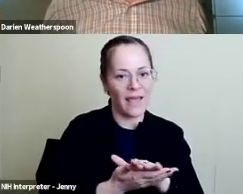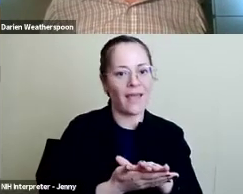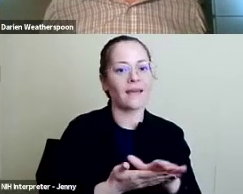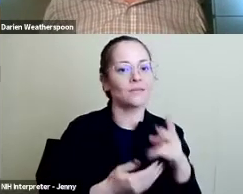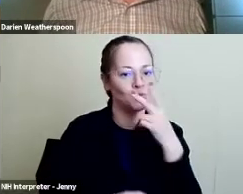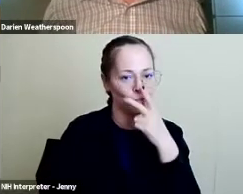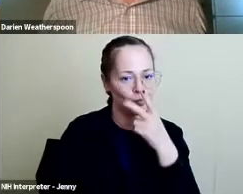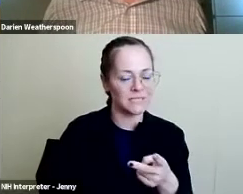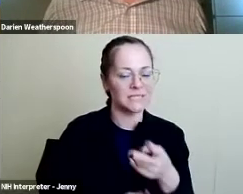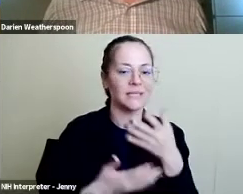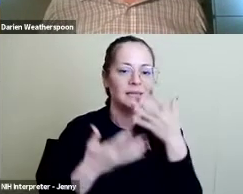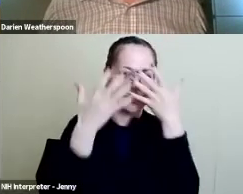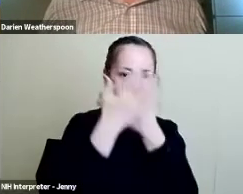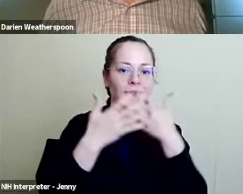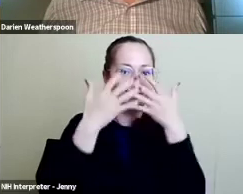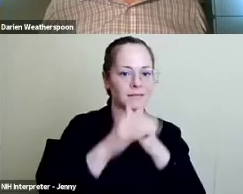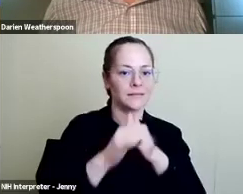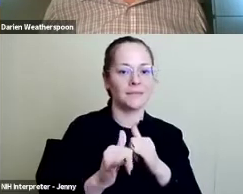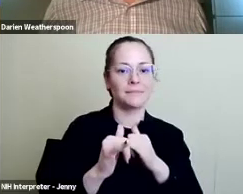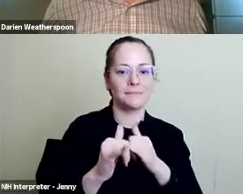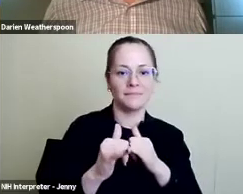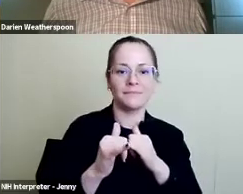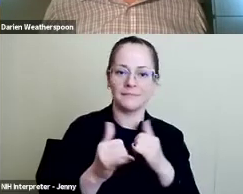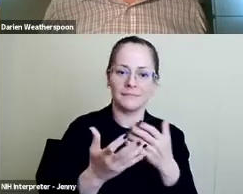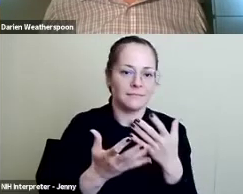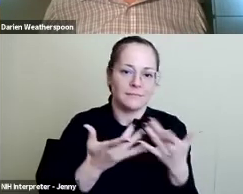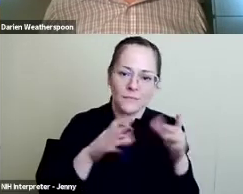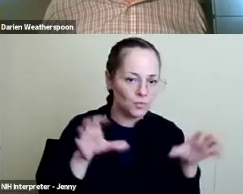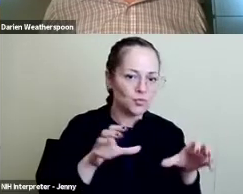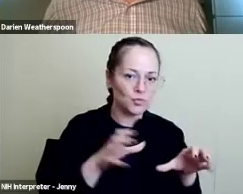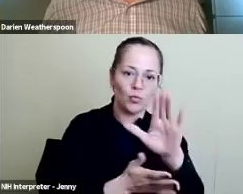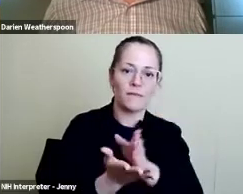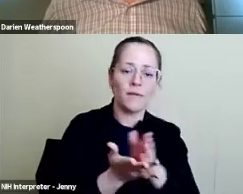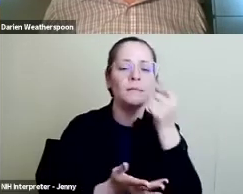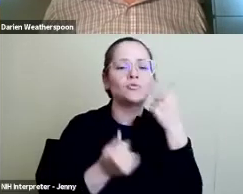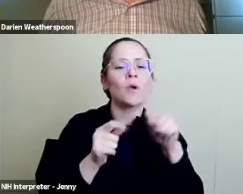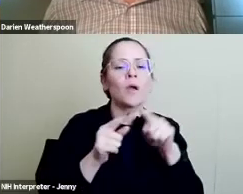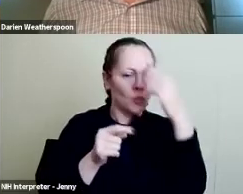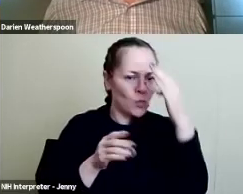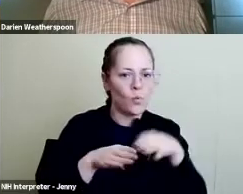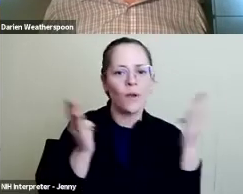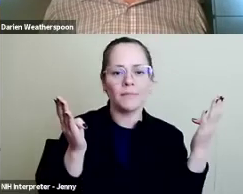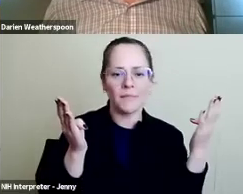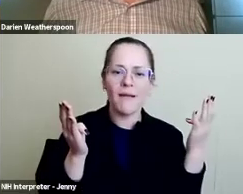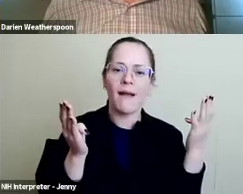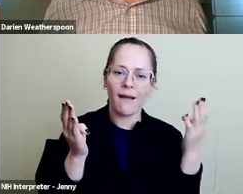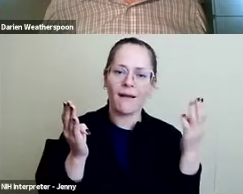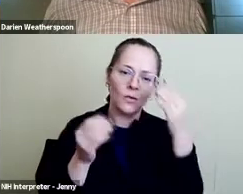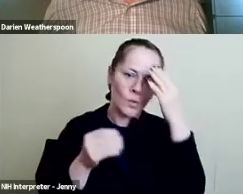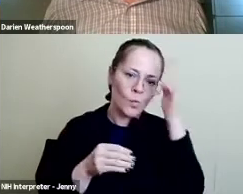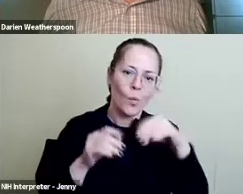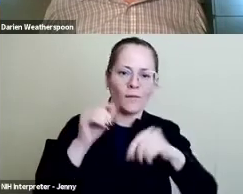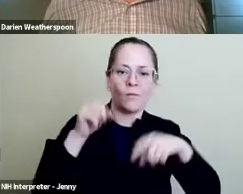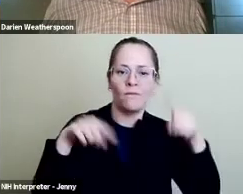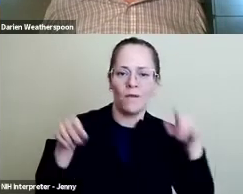someone that looks like you doing something that you want to do, but I would say open your mind and that mentors come in many shapes and